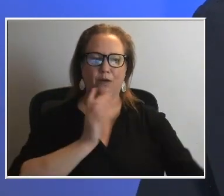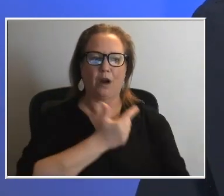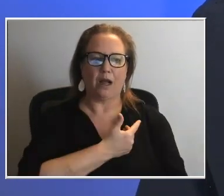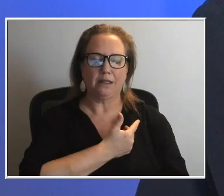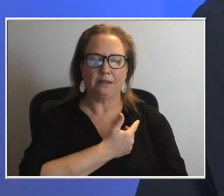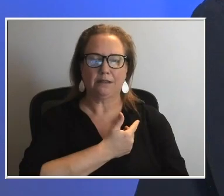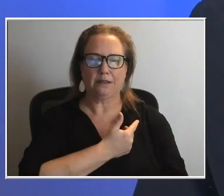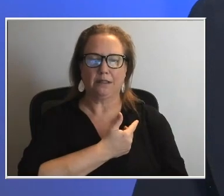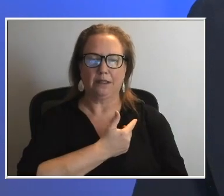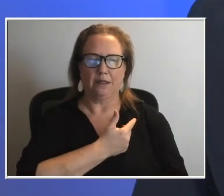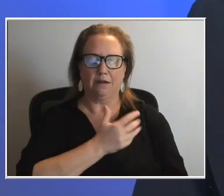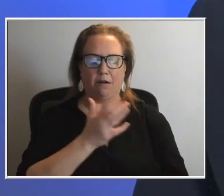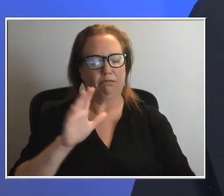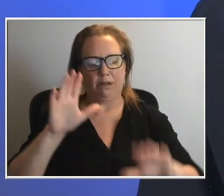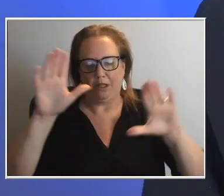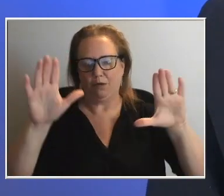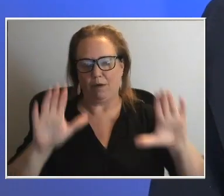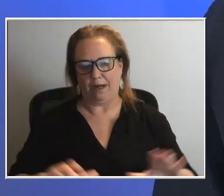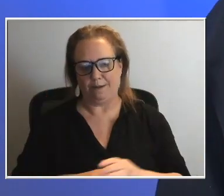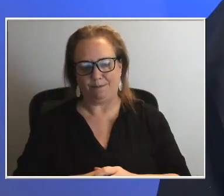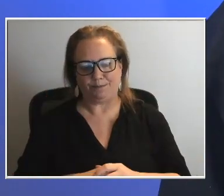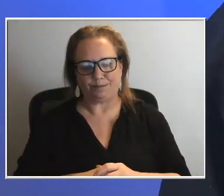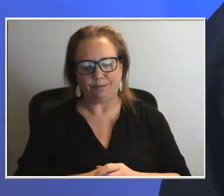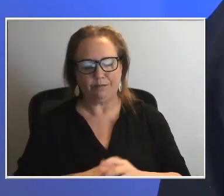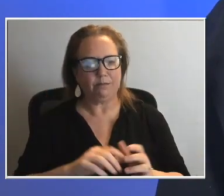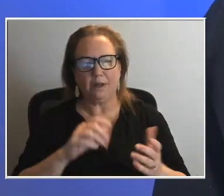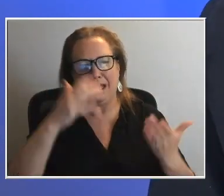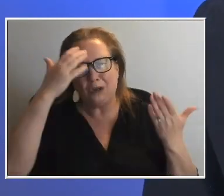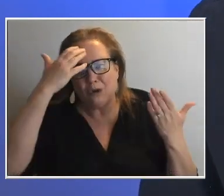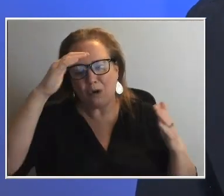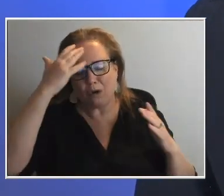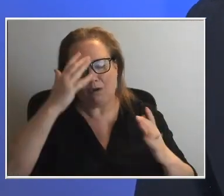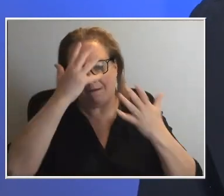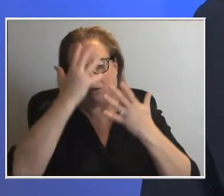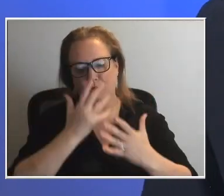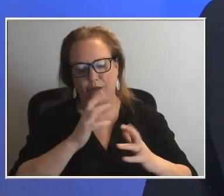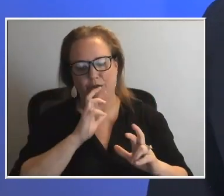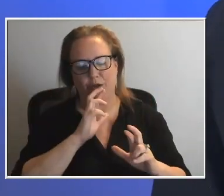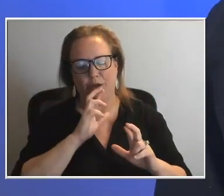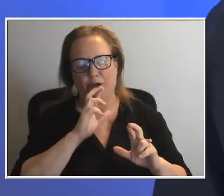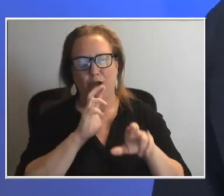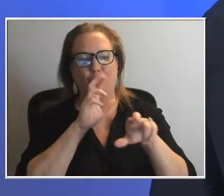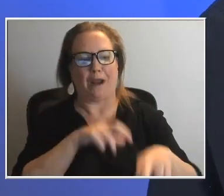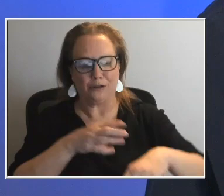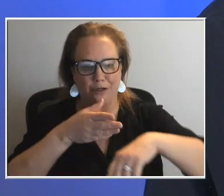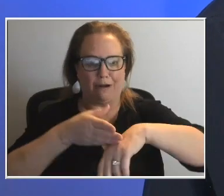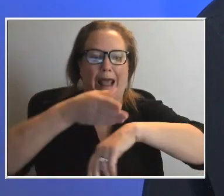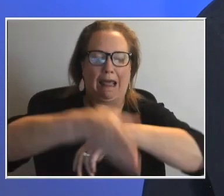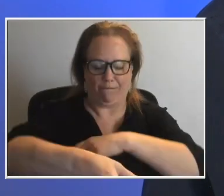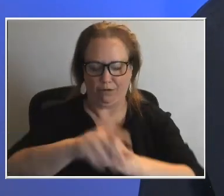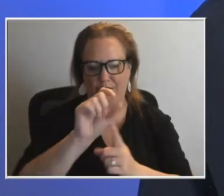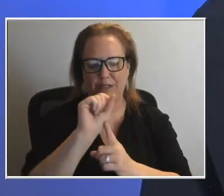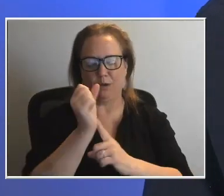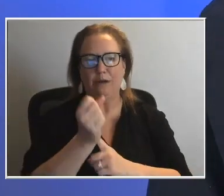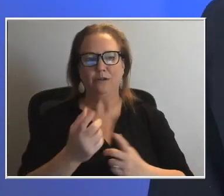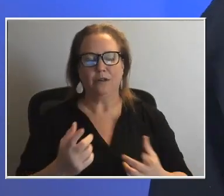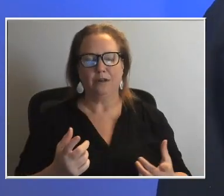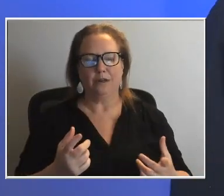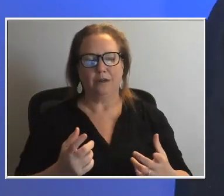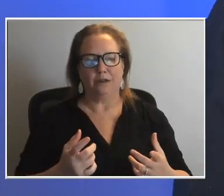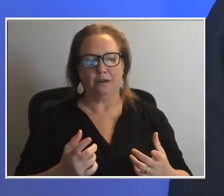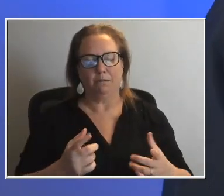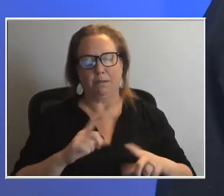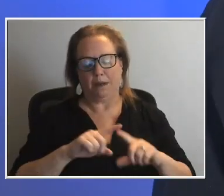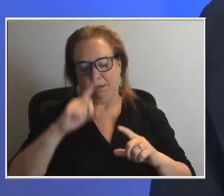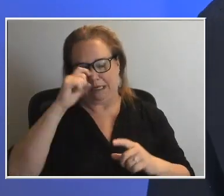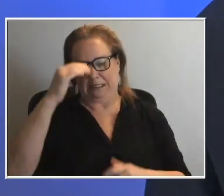are pretty great. You don't really know until, unfortunately, you're reactionary to after the fact, but because of this and this awareness